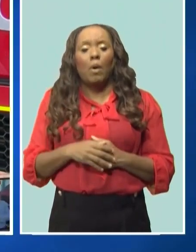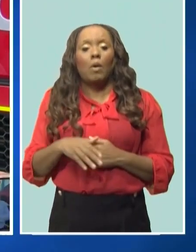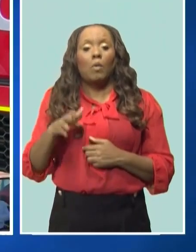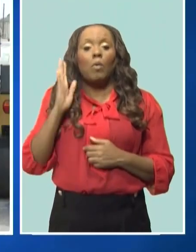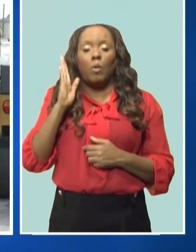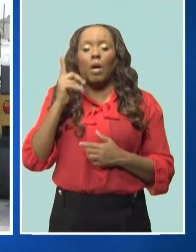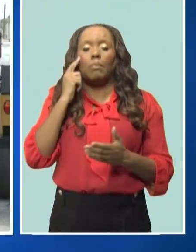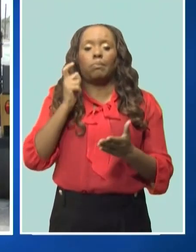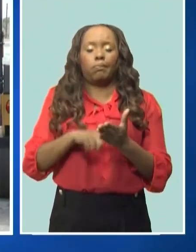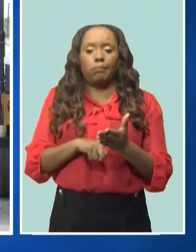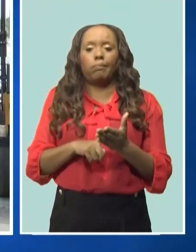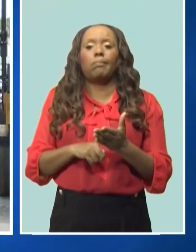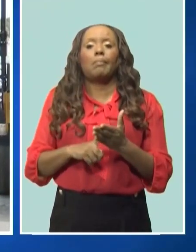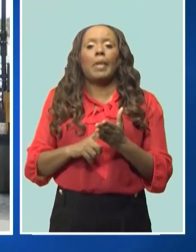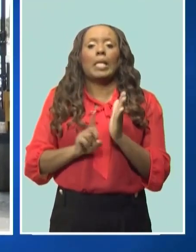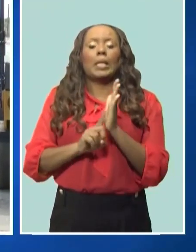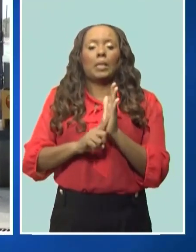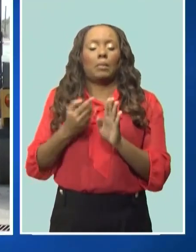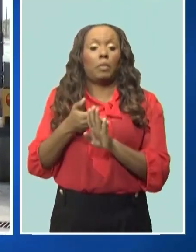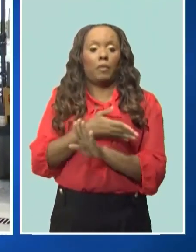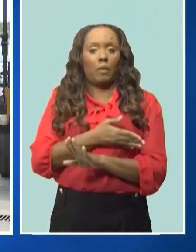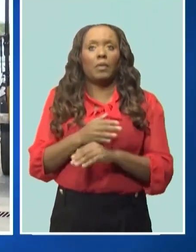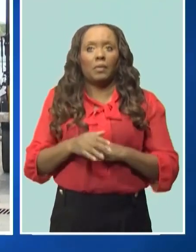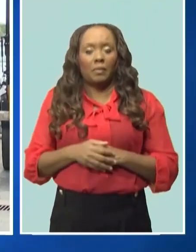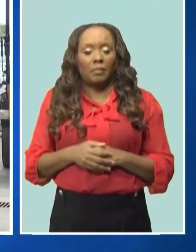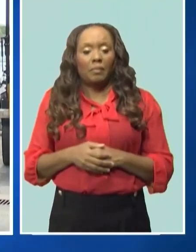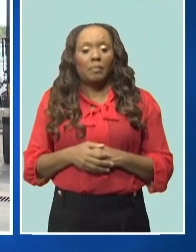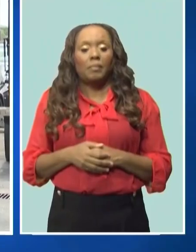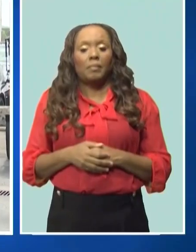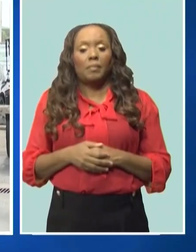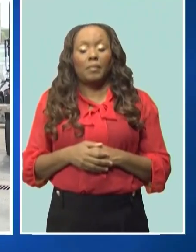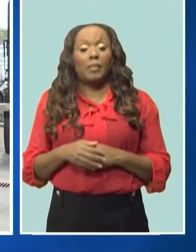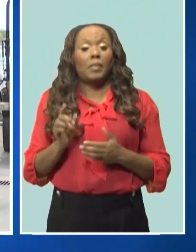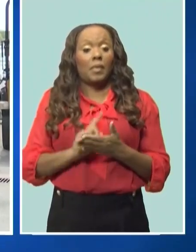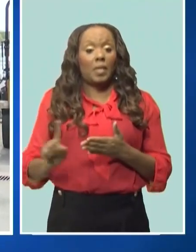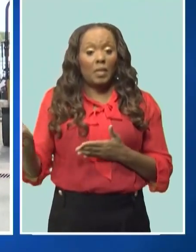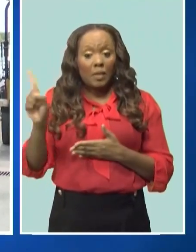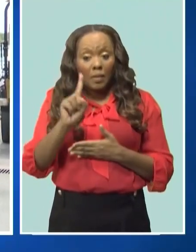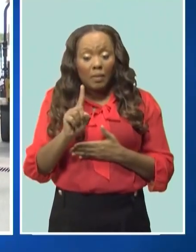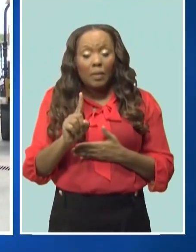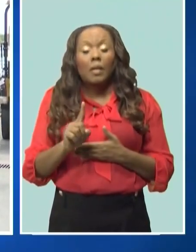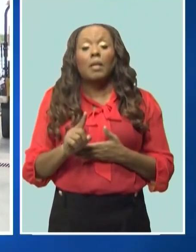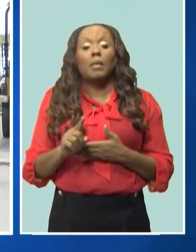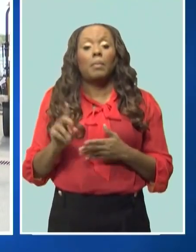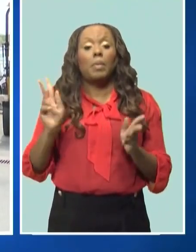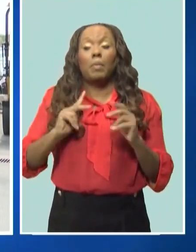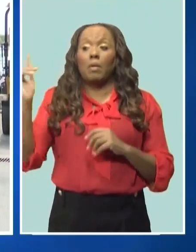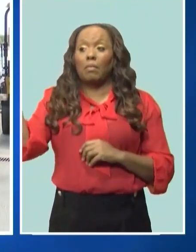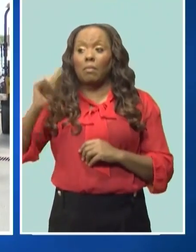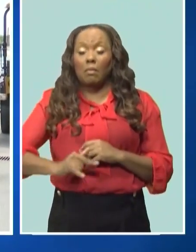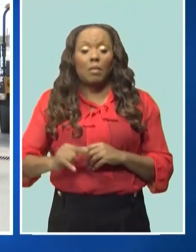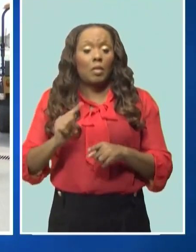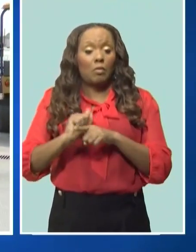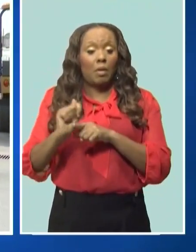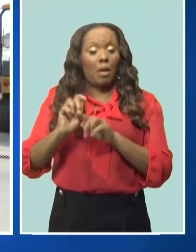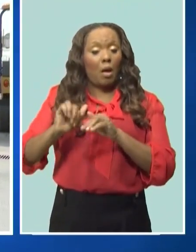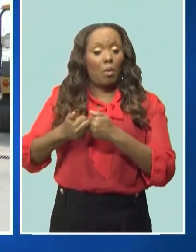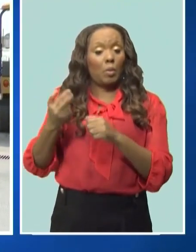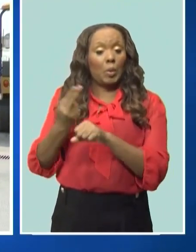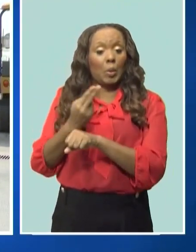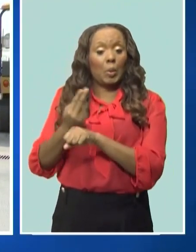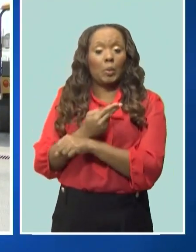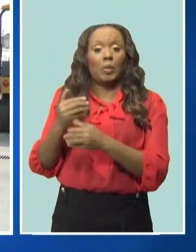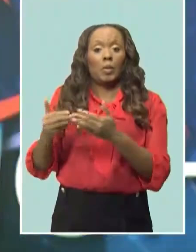area. Officials from the manufacturers will be in Barbados next week to train fire officers on the use of the new